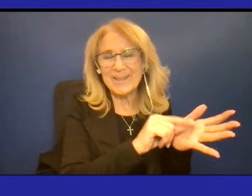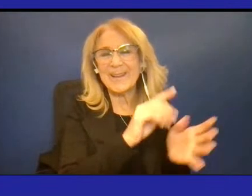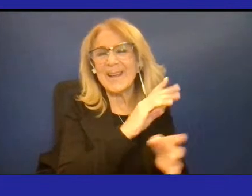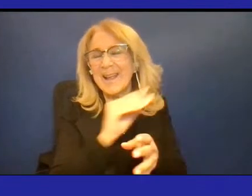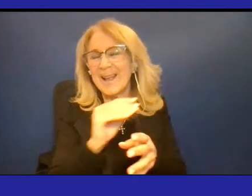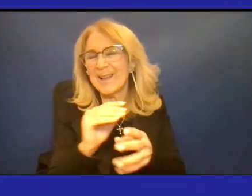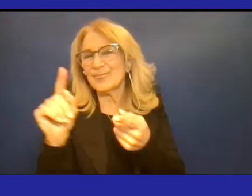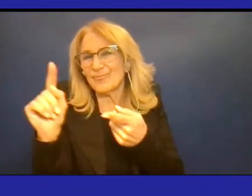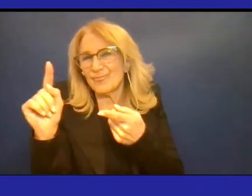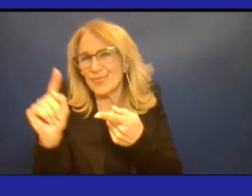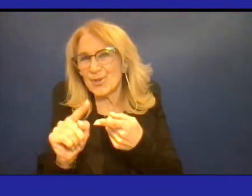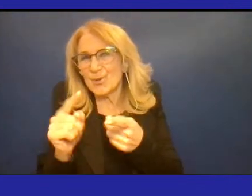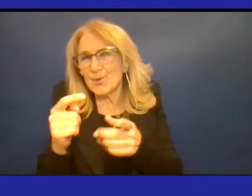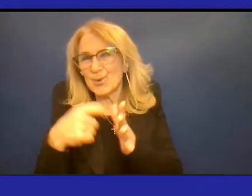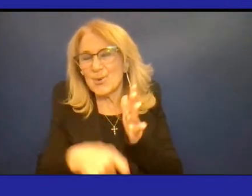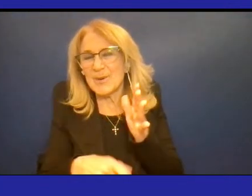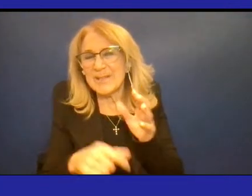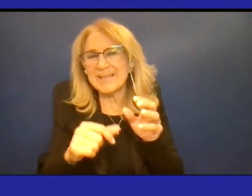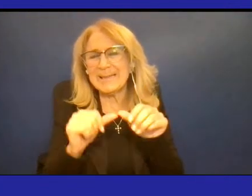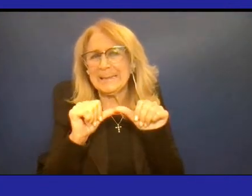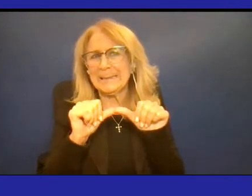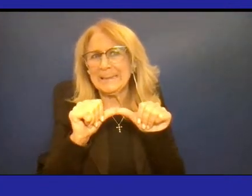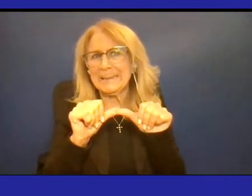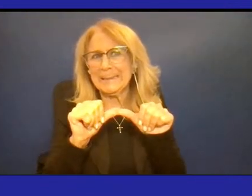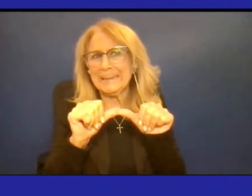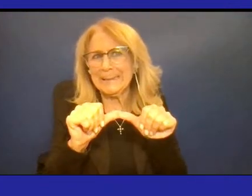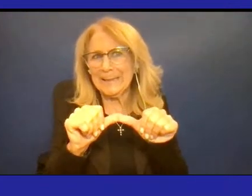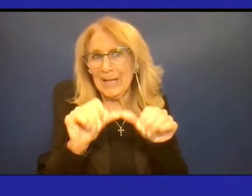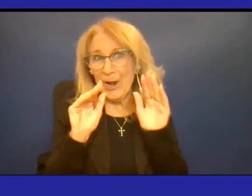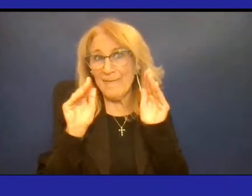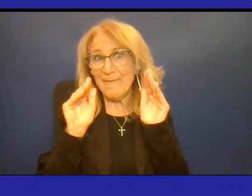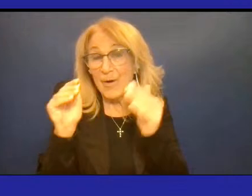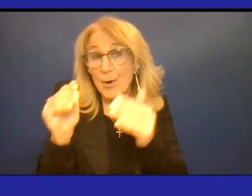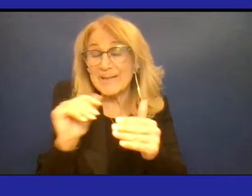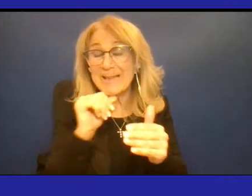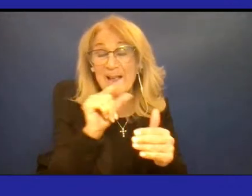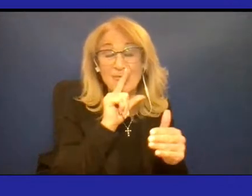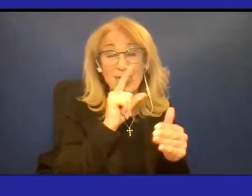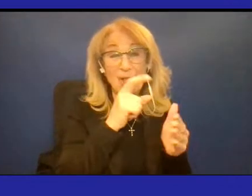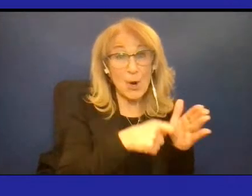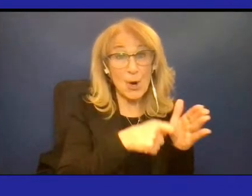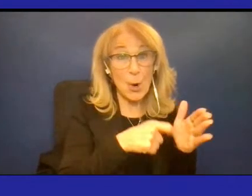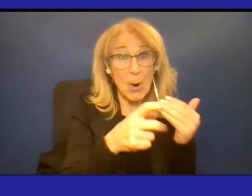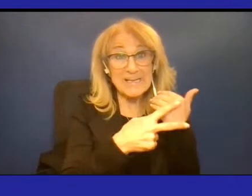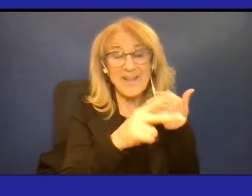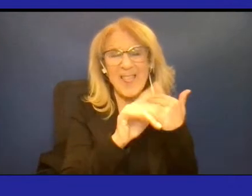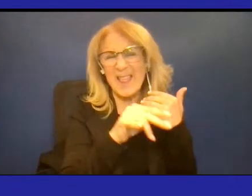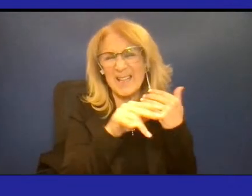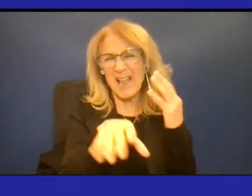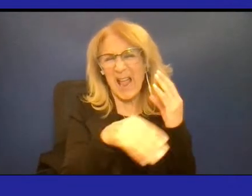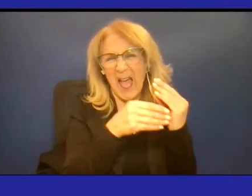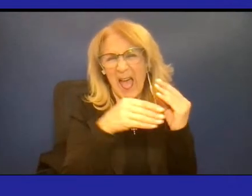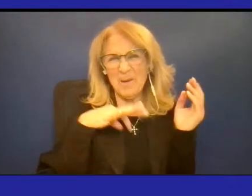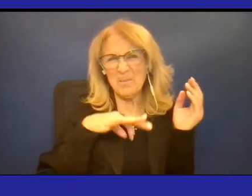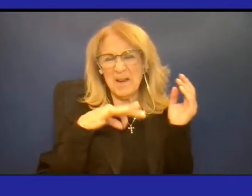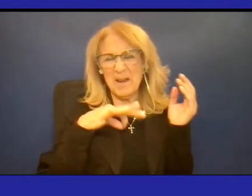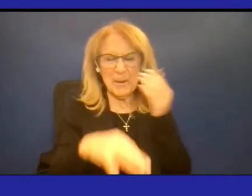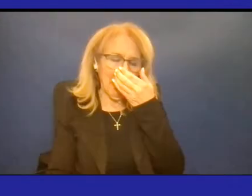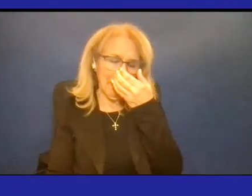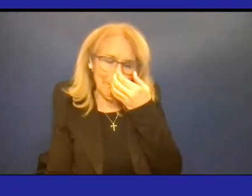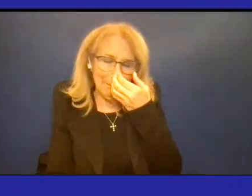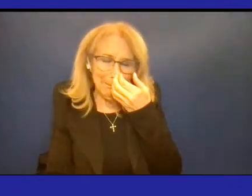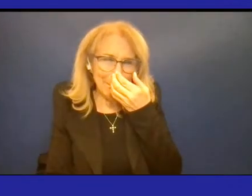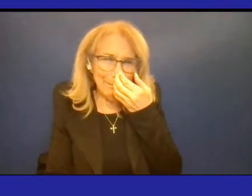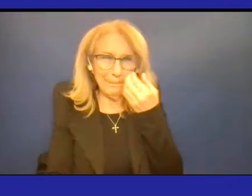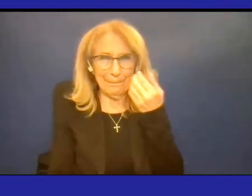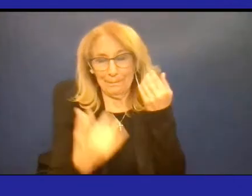The sustainability piece is the focus, not the cost savings. The cost savings is an added benefit. Yeah. That's we need to play our